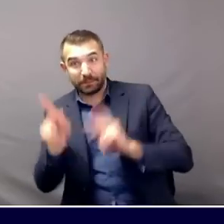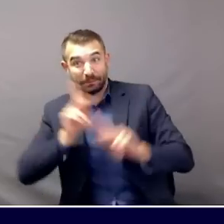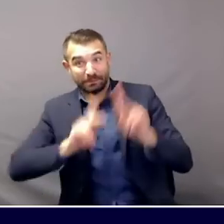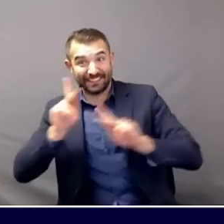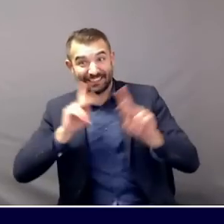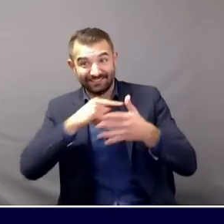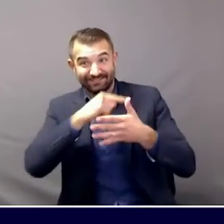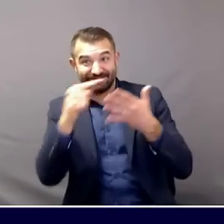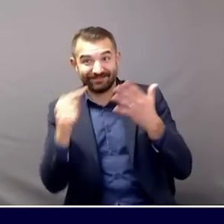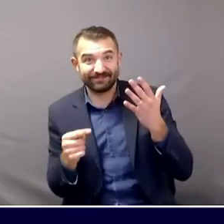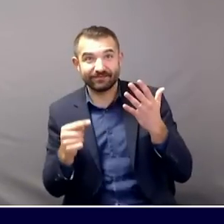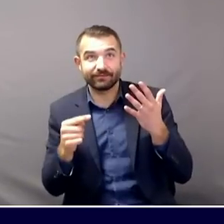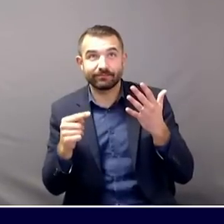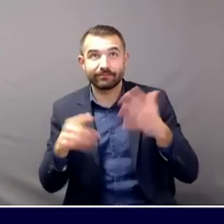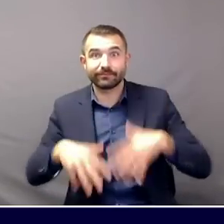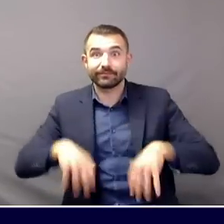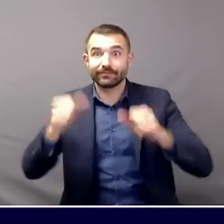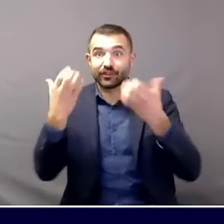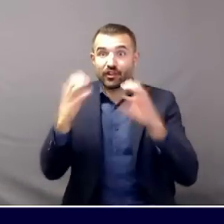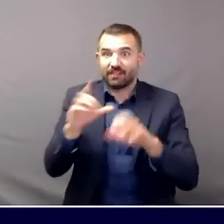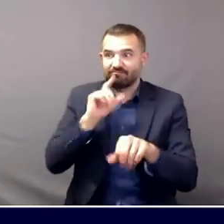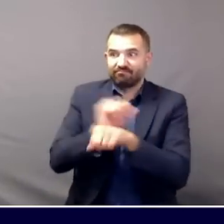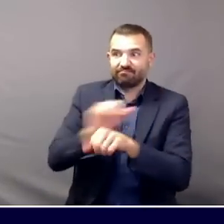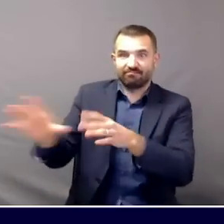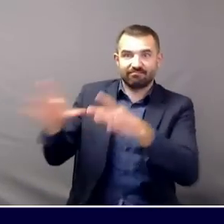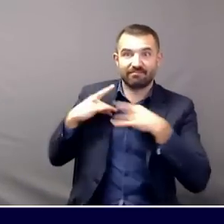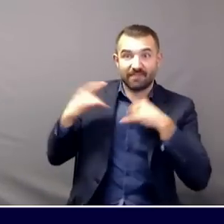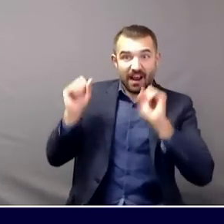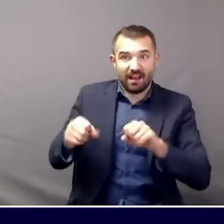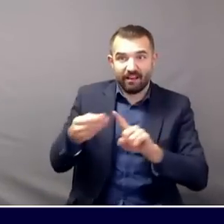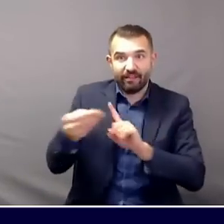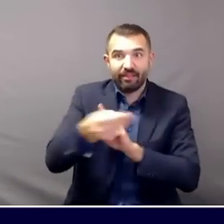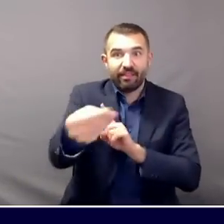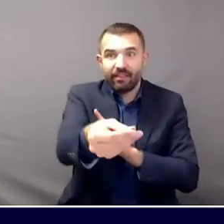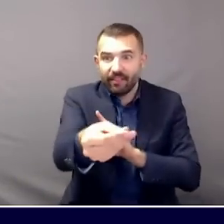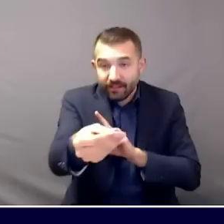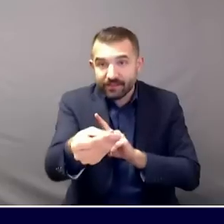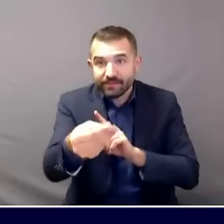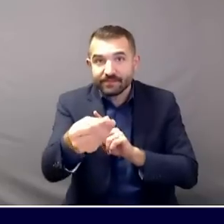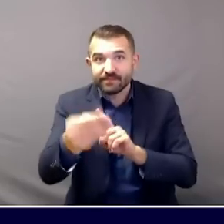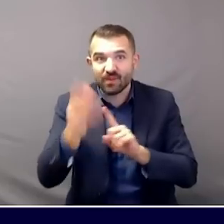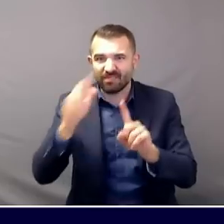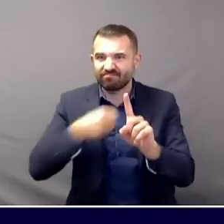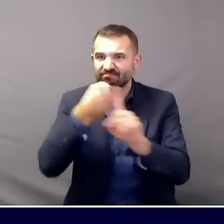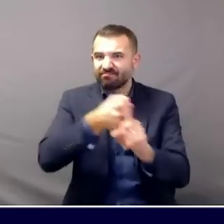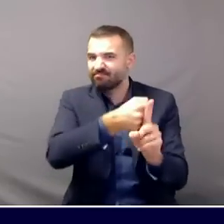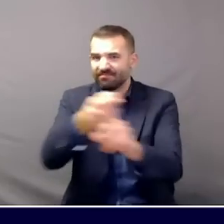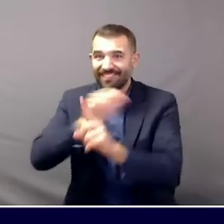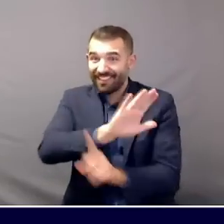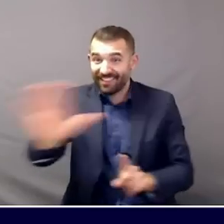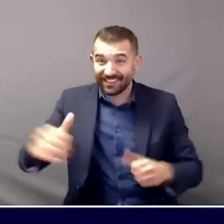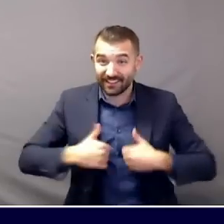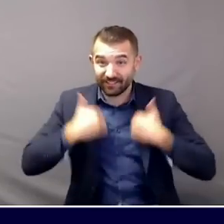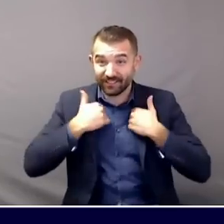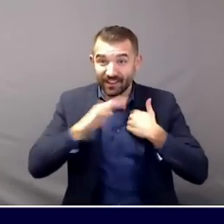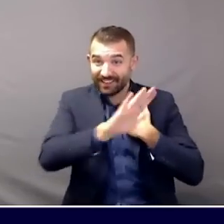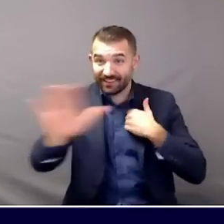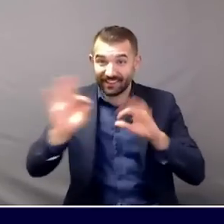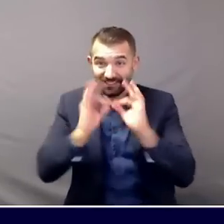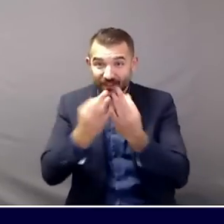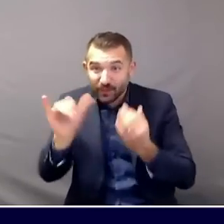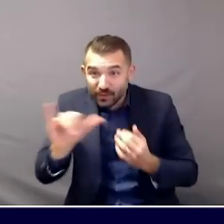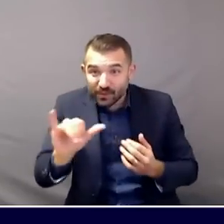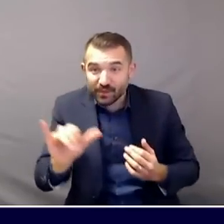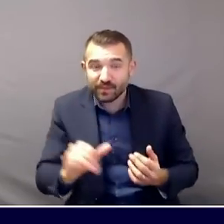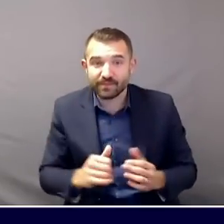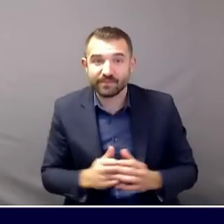chance. To the skeptics who may hear this message, not want to hear this message, I want you to